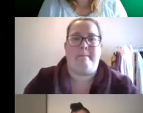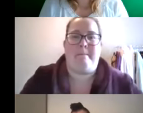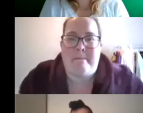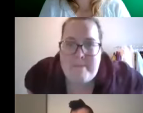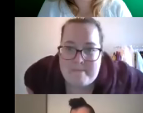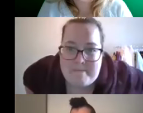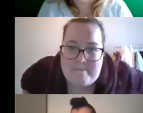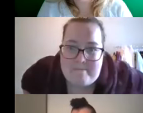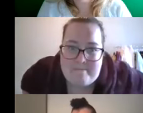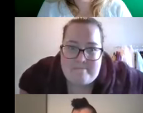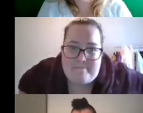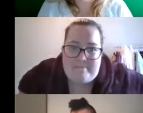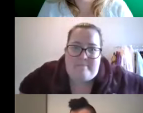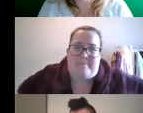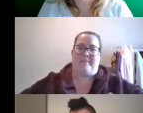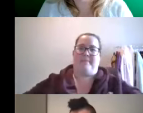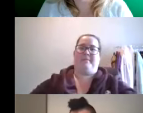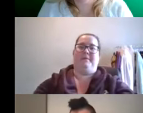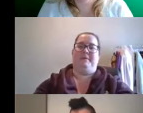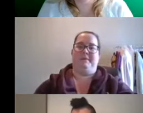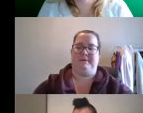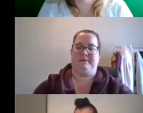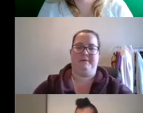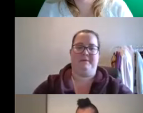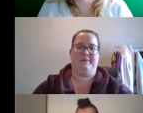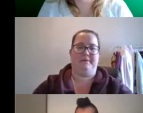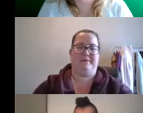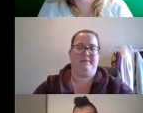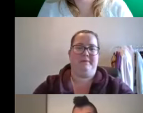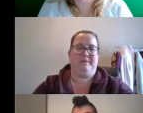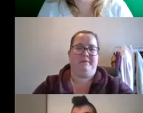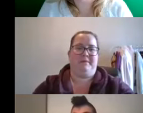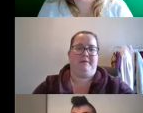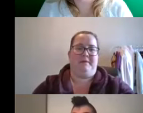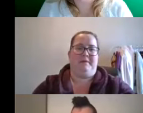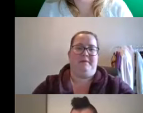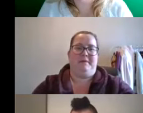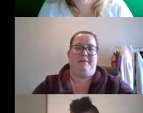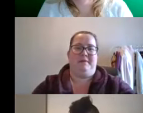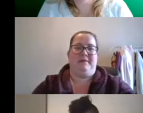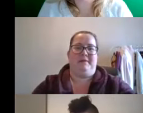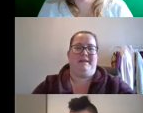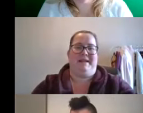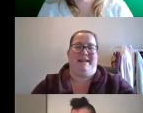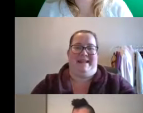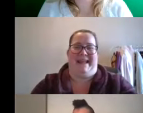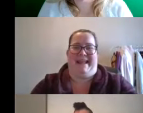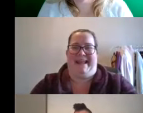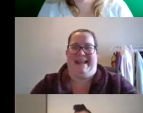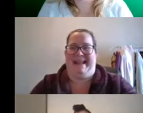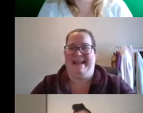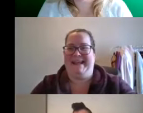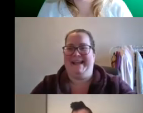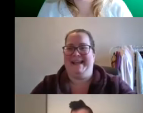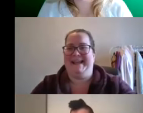went in, and I think we were the only hearing people there, and we were shitting ourselves because